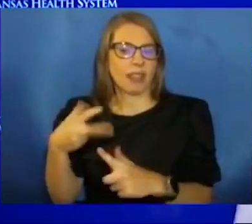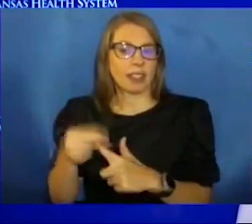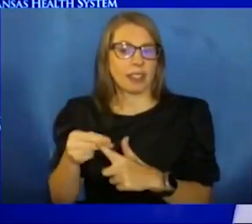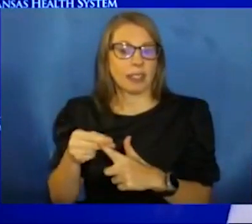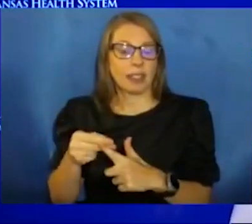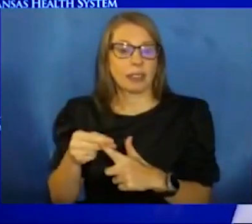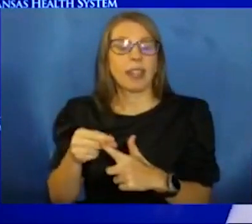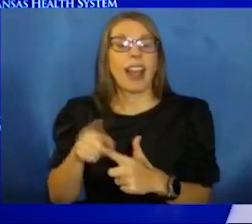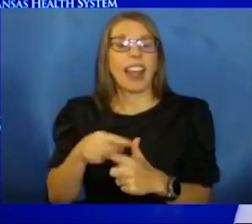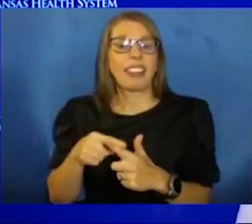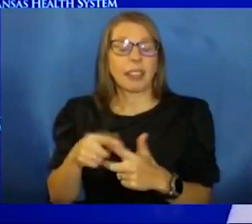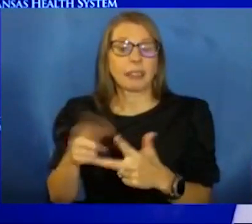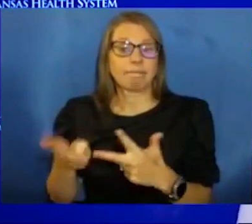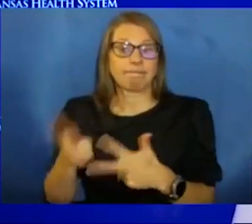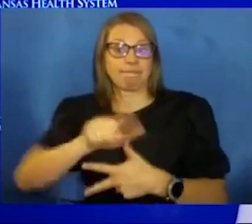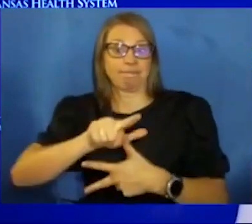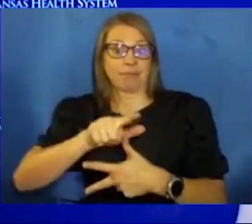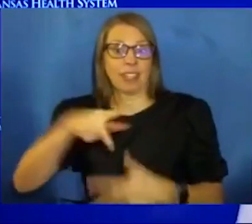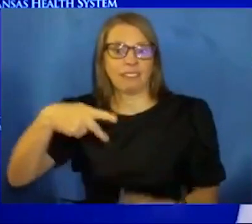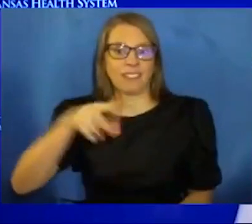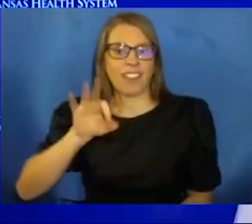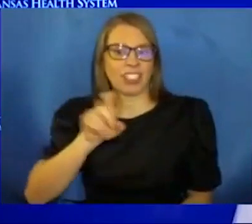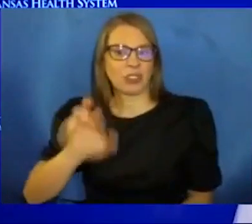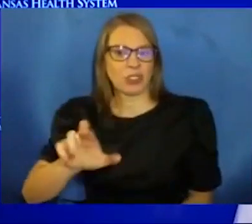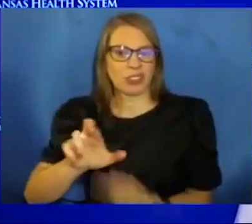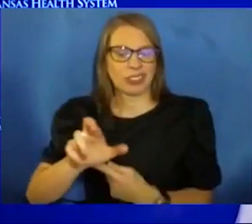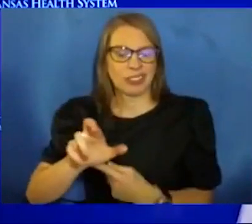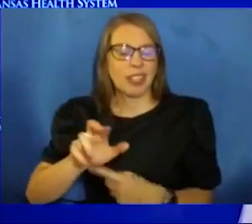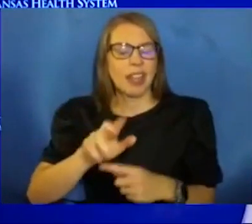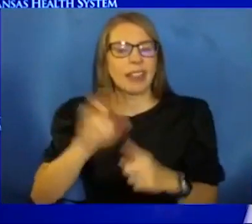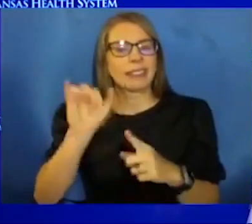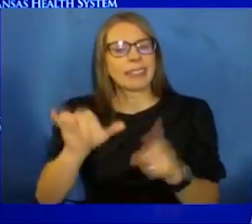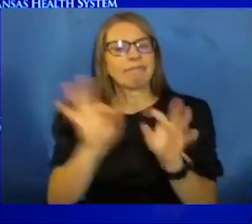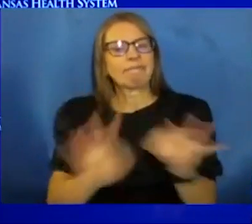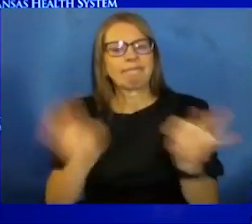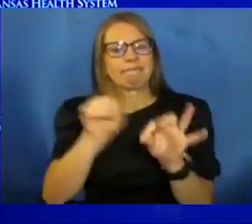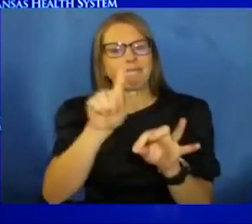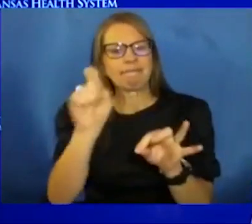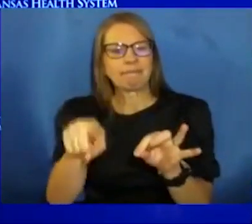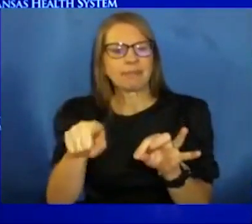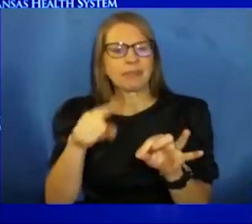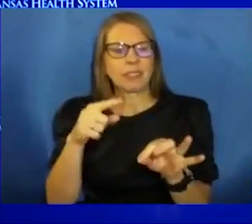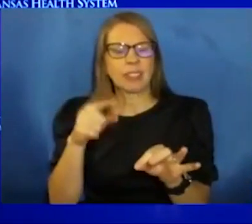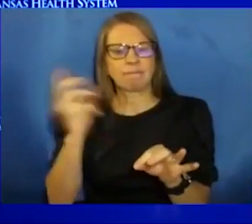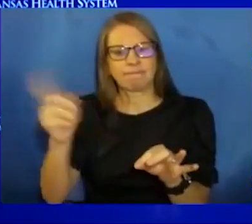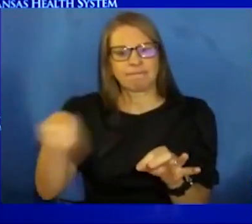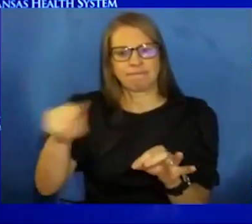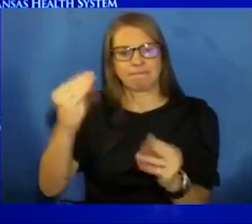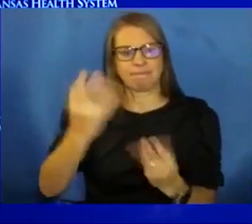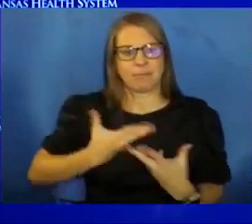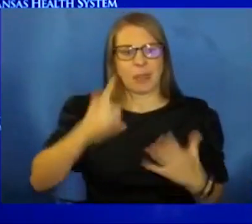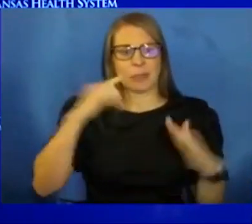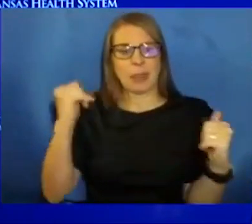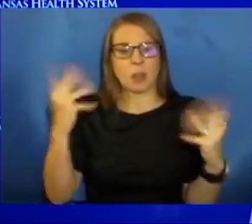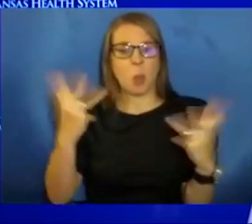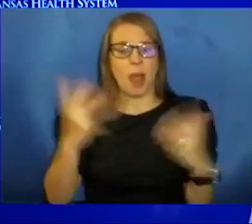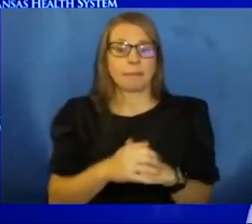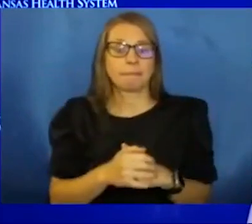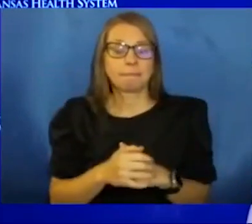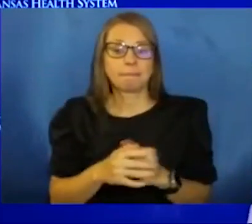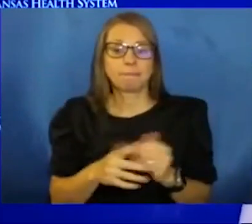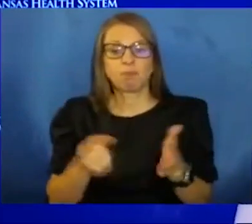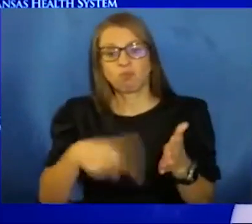But overall, that is a large question, and I think what we have been told to expect is that within the next few weeks, they will have